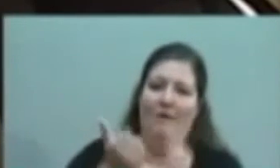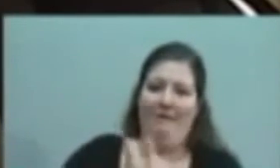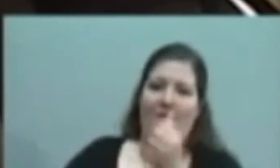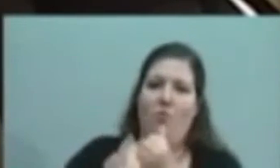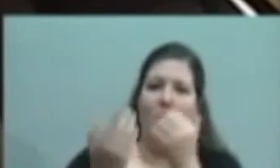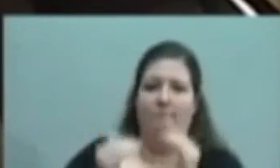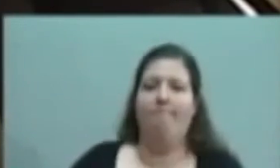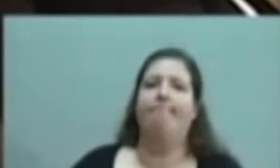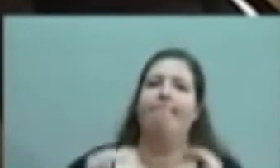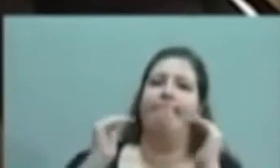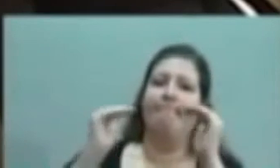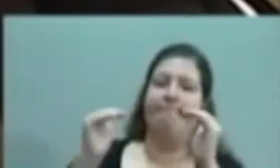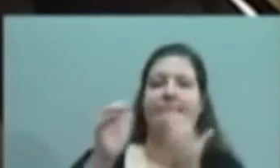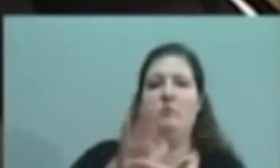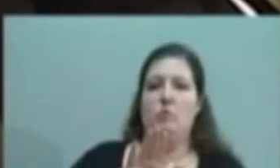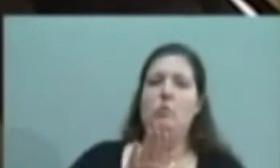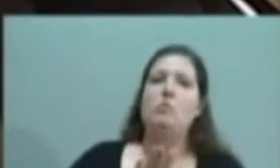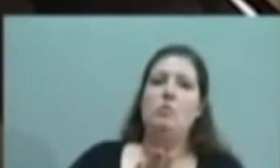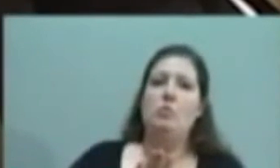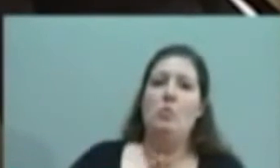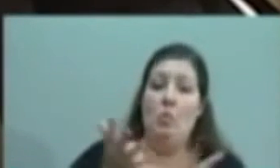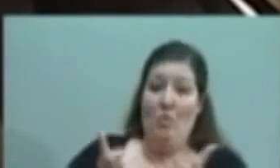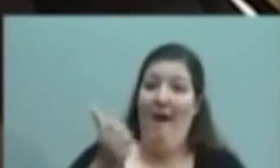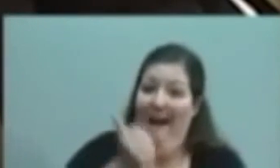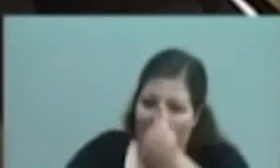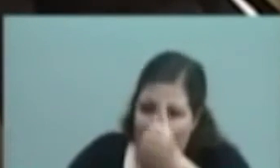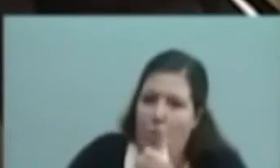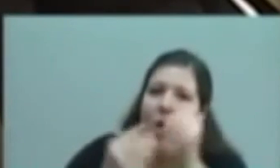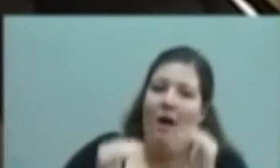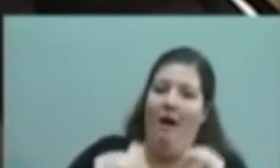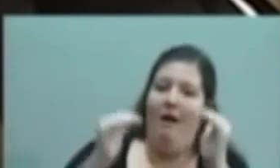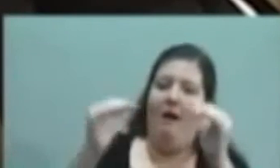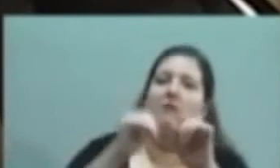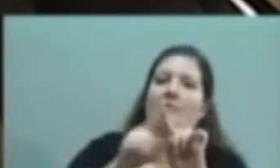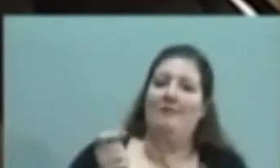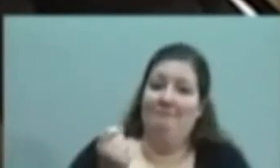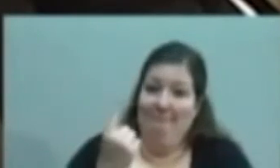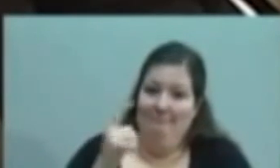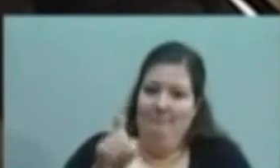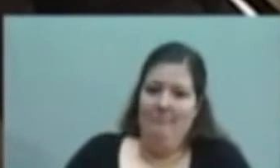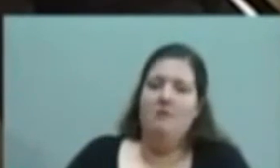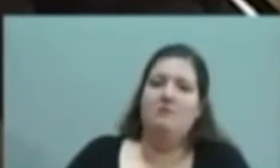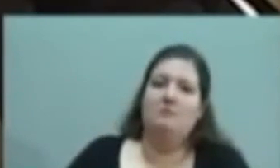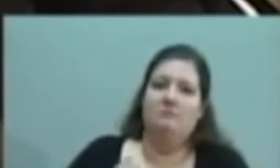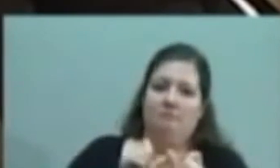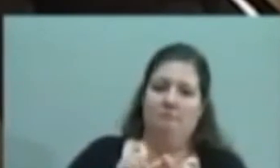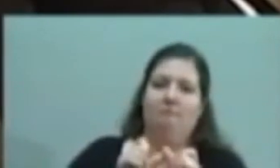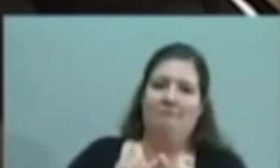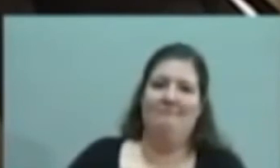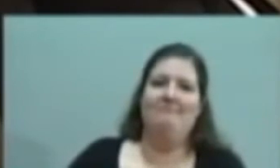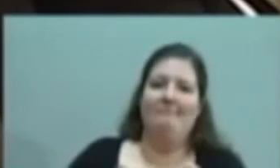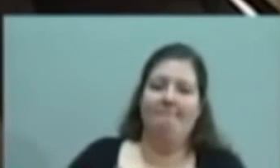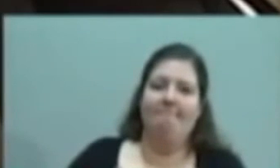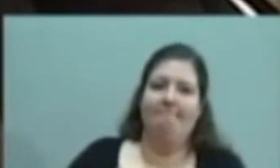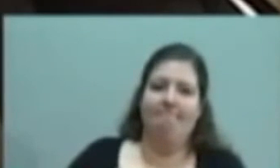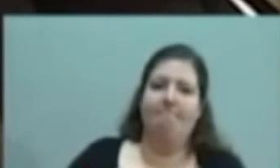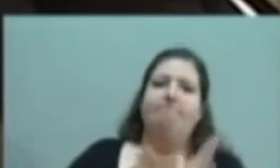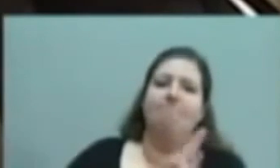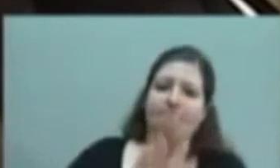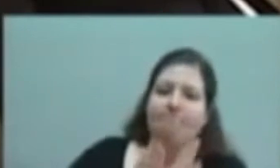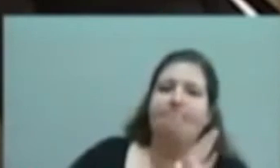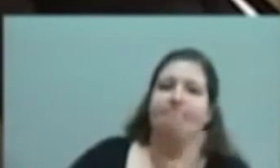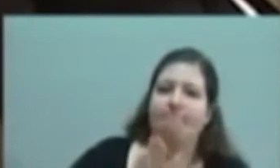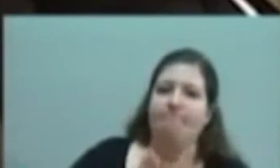every group to be growing, but we have to continue our efforts to make sure that we accelerate the group with the